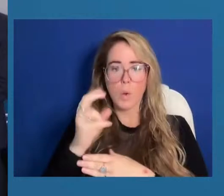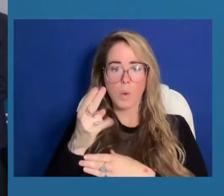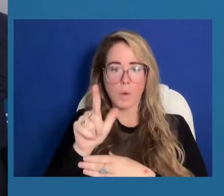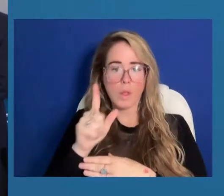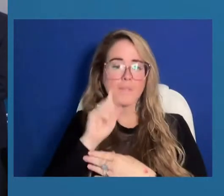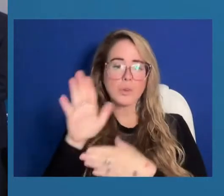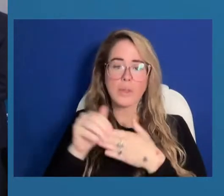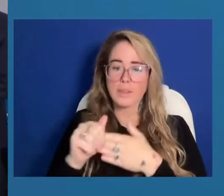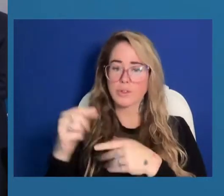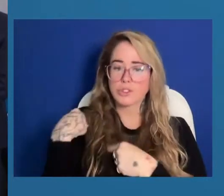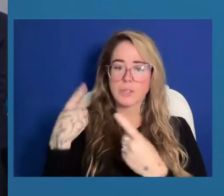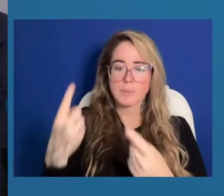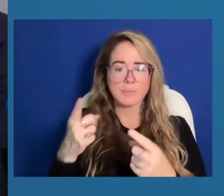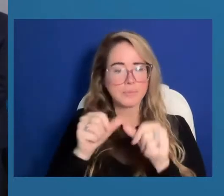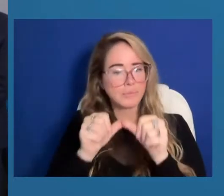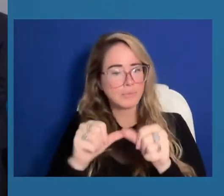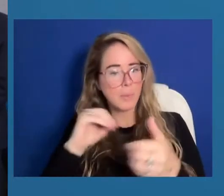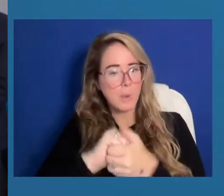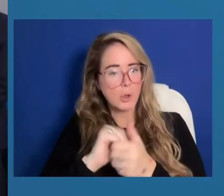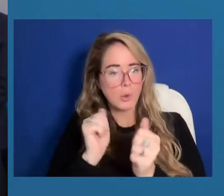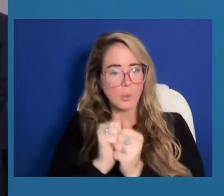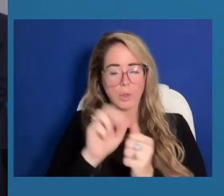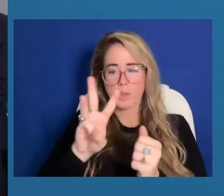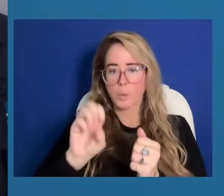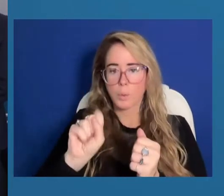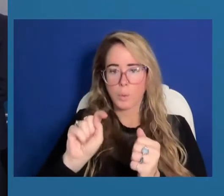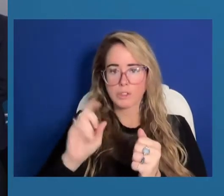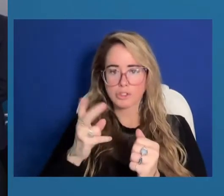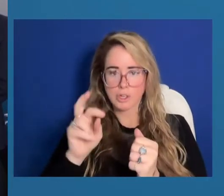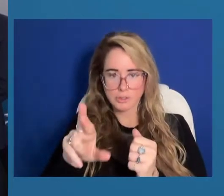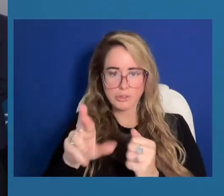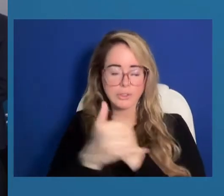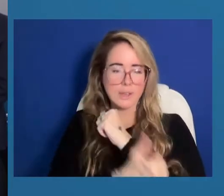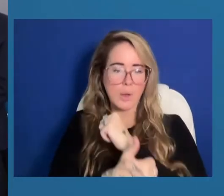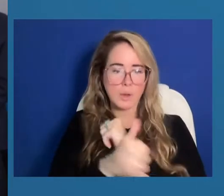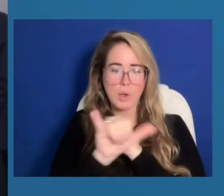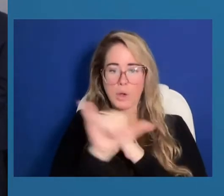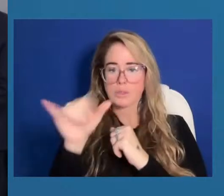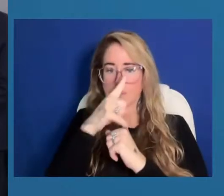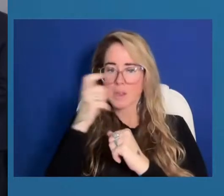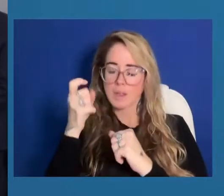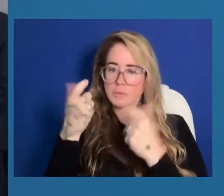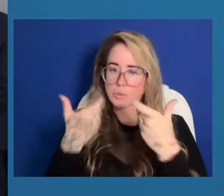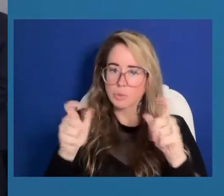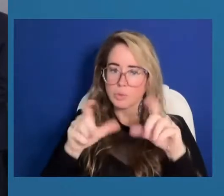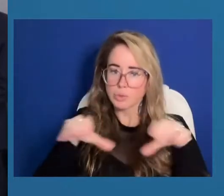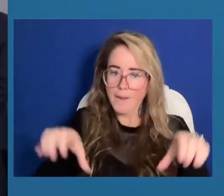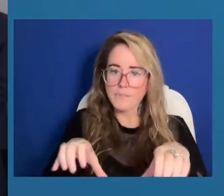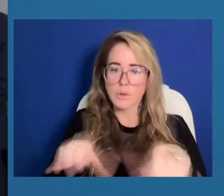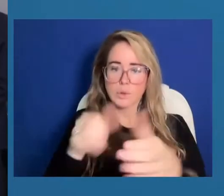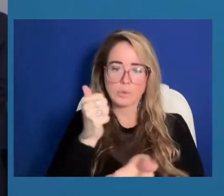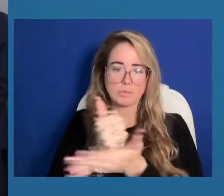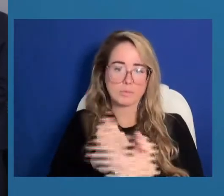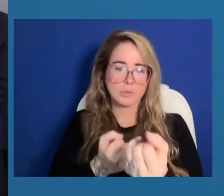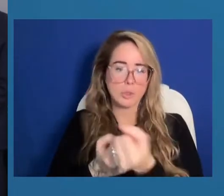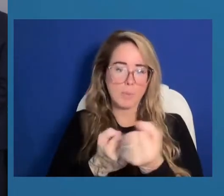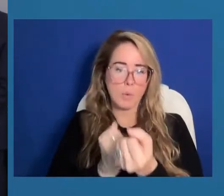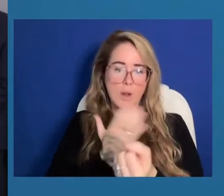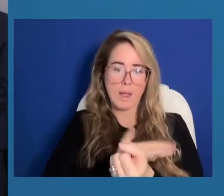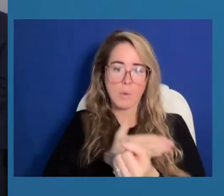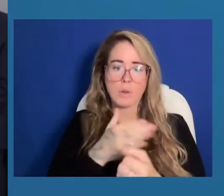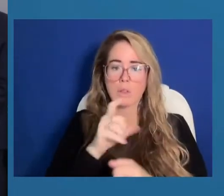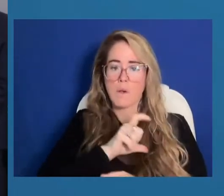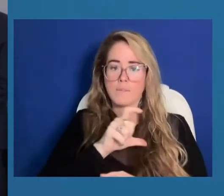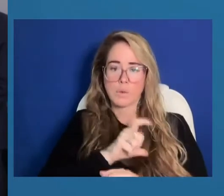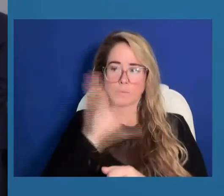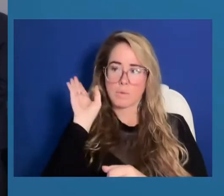and the continued partnership with Westchester County, but also because of the tremendous efforts and support of our law enforcement throughout the